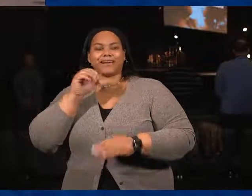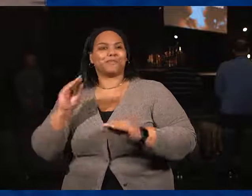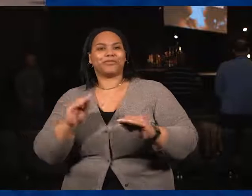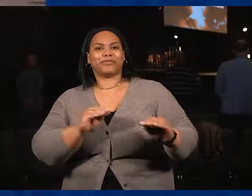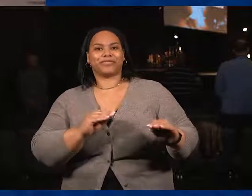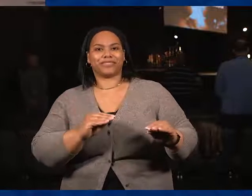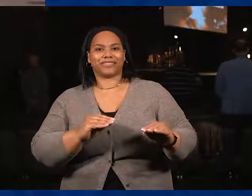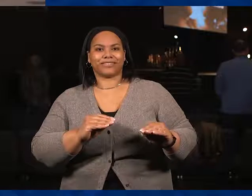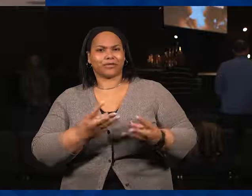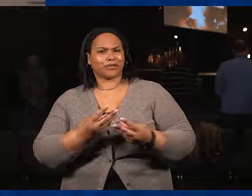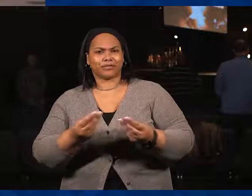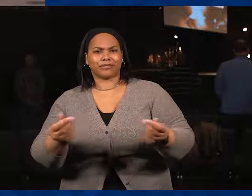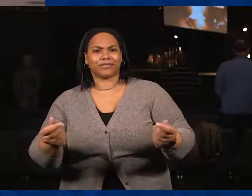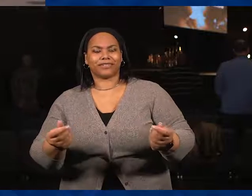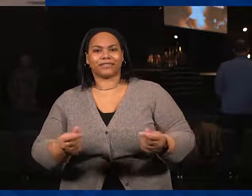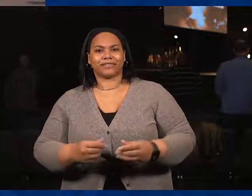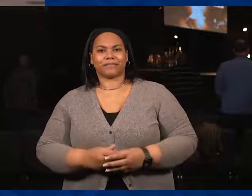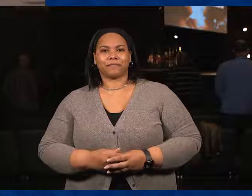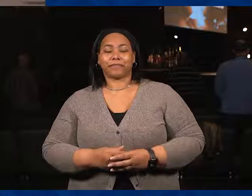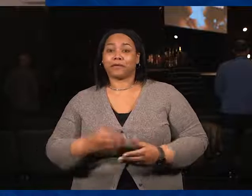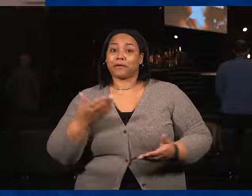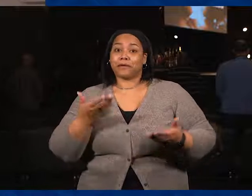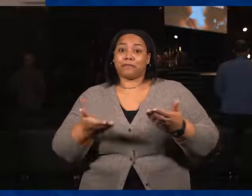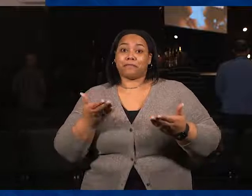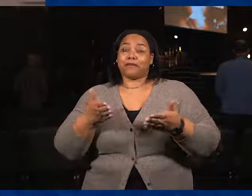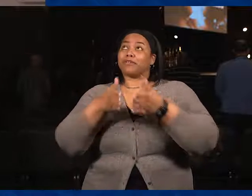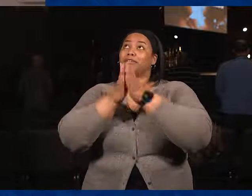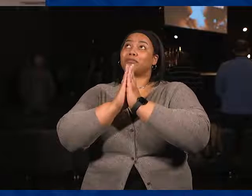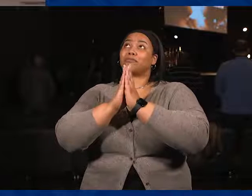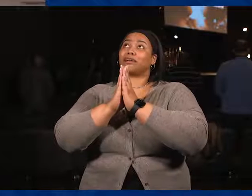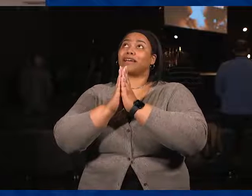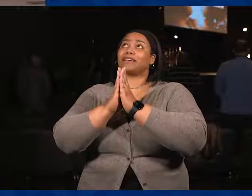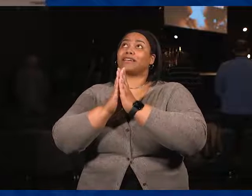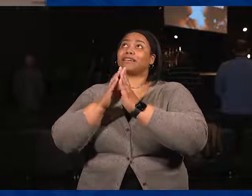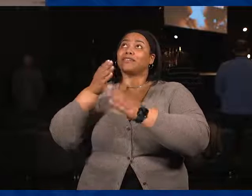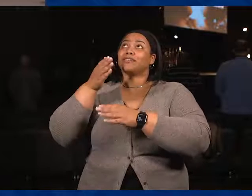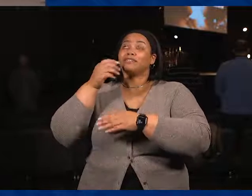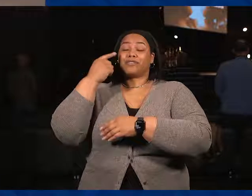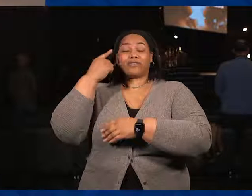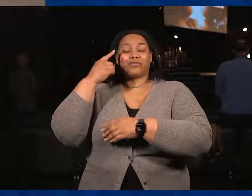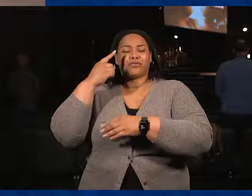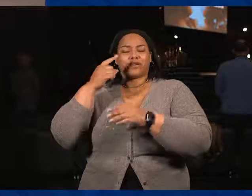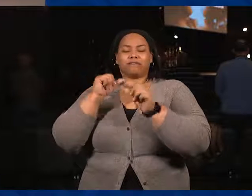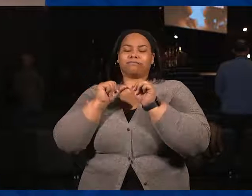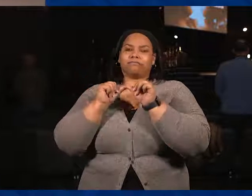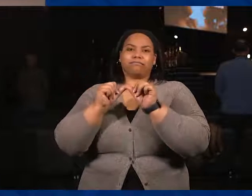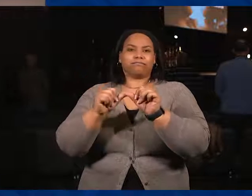Maybe you need to pray for endurance, for God to give you the strength to climb that mountain.